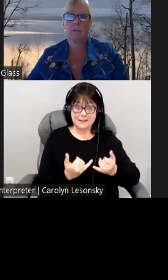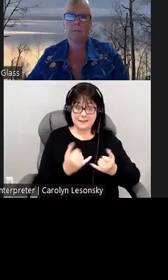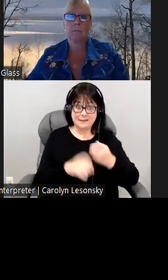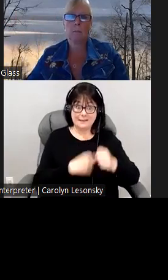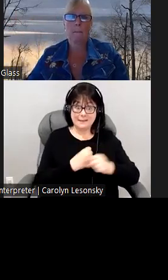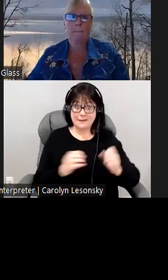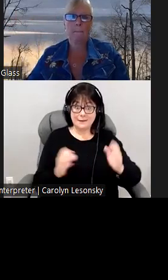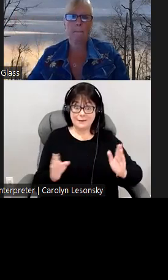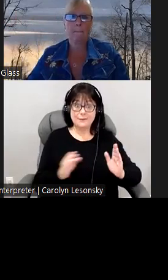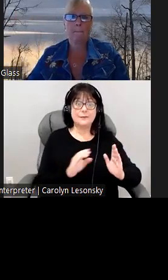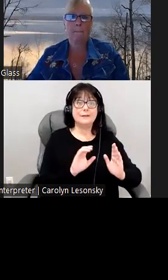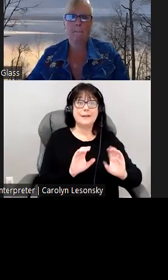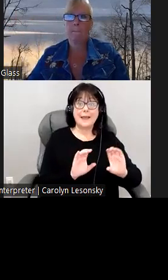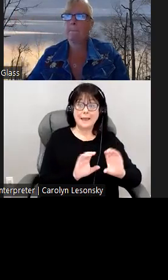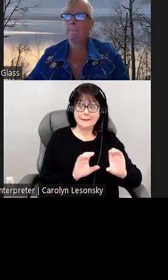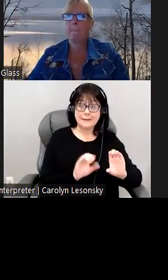reports.